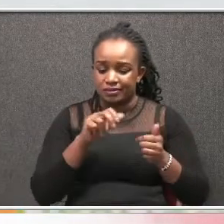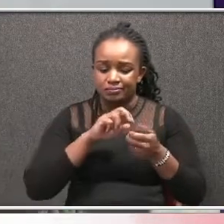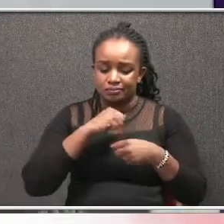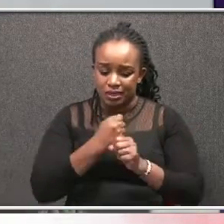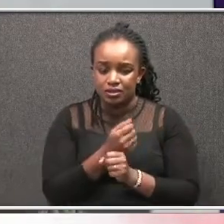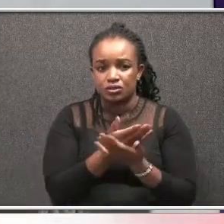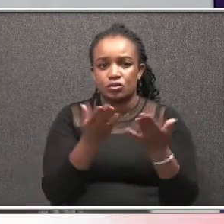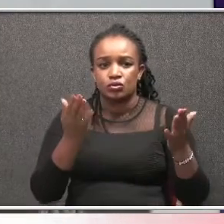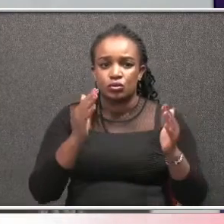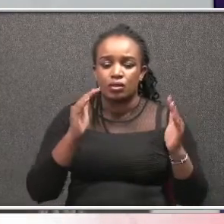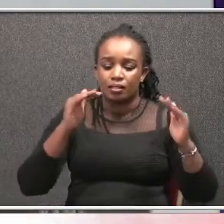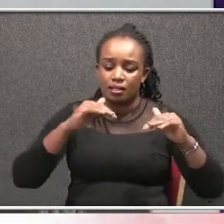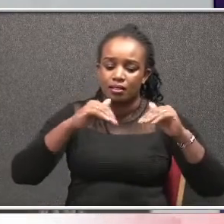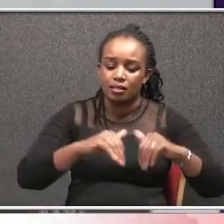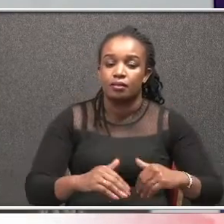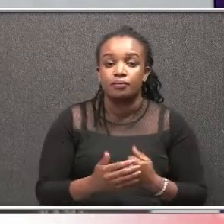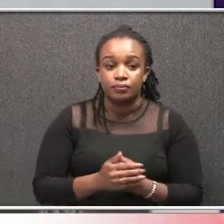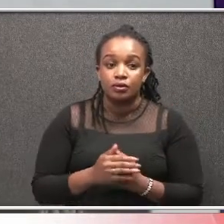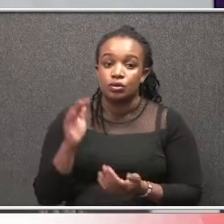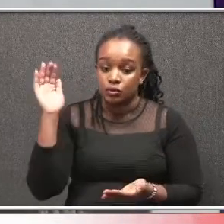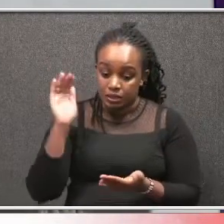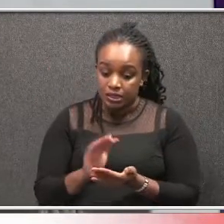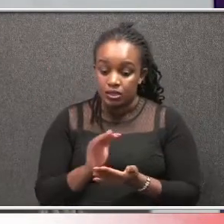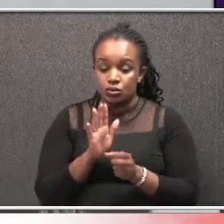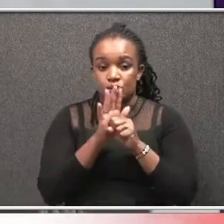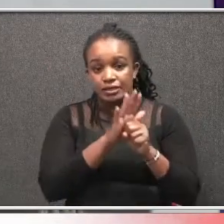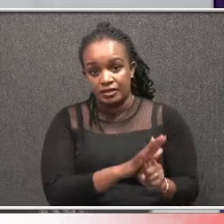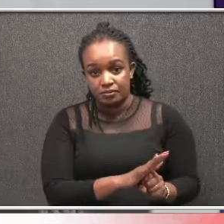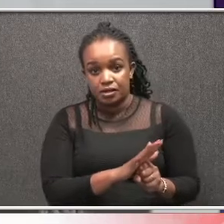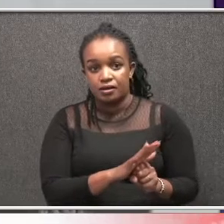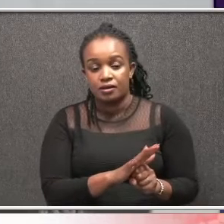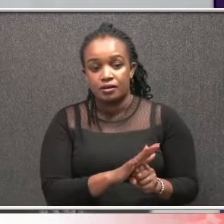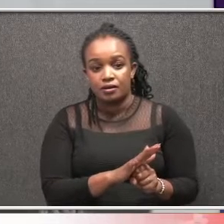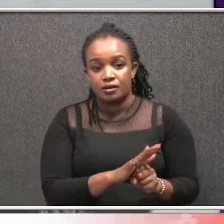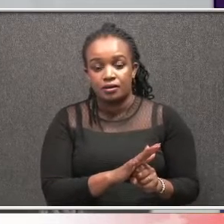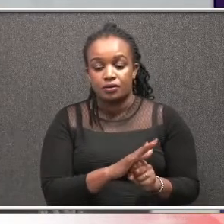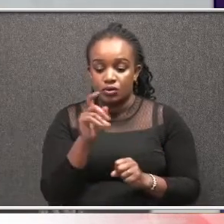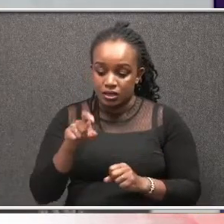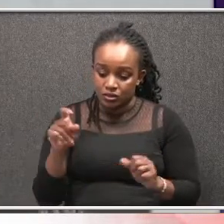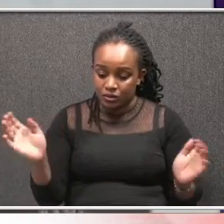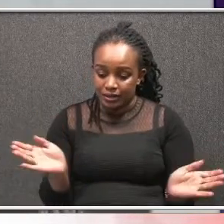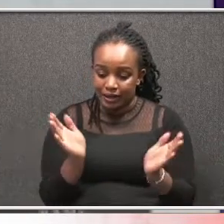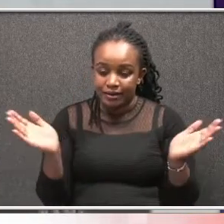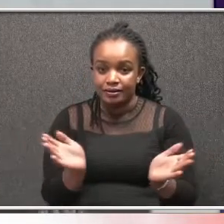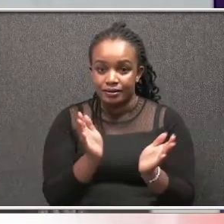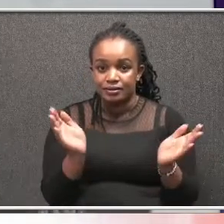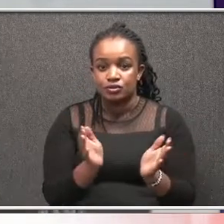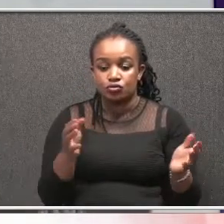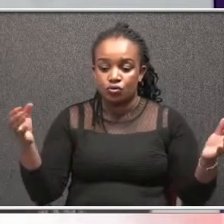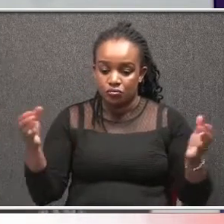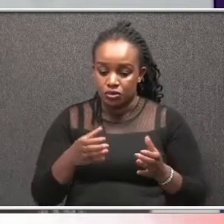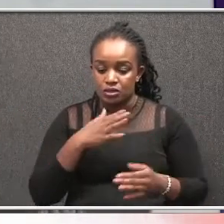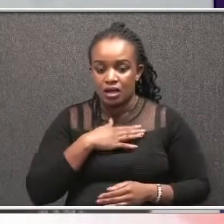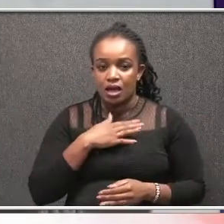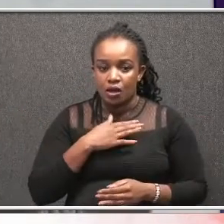principle. To reduce stigma around mental illnesses, and we need to encourage our communities to come out and speak